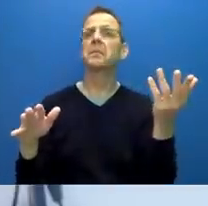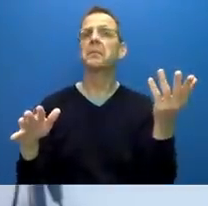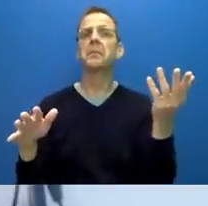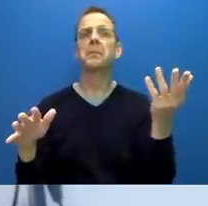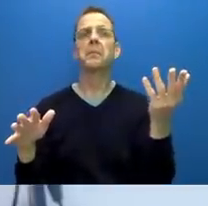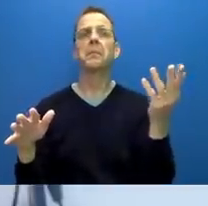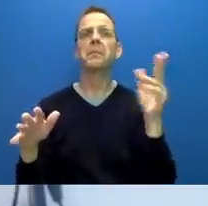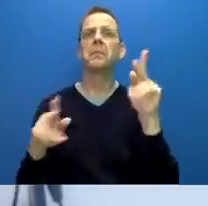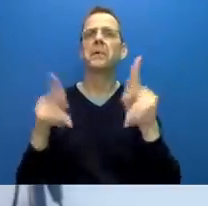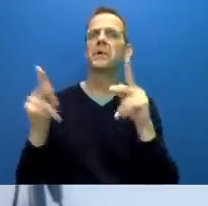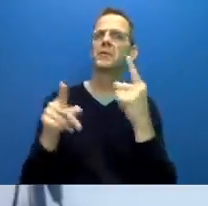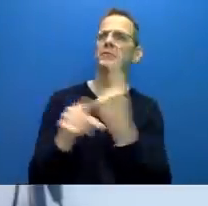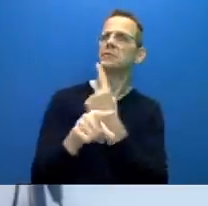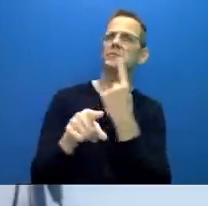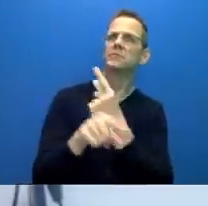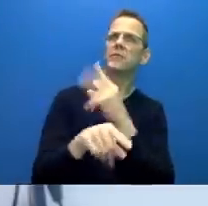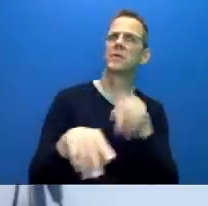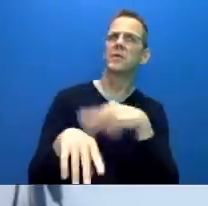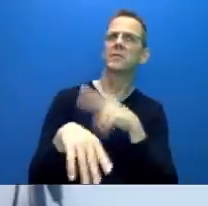my girls last night, you know,